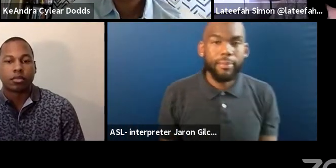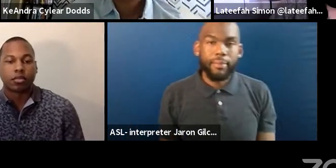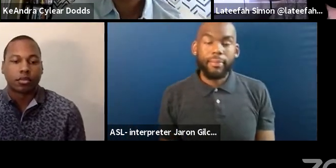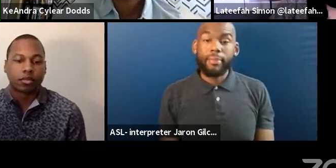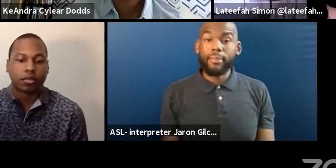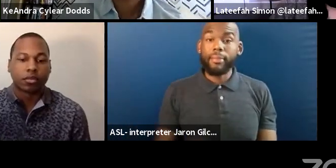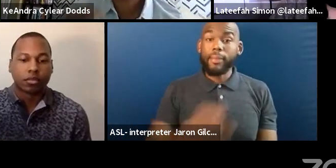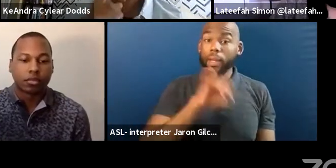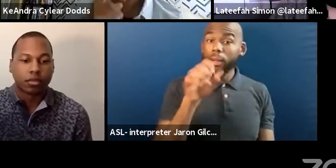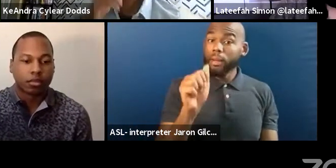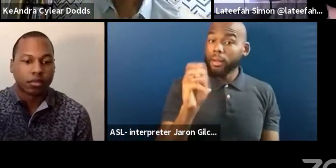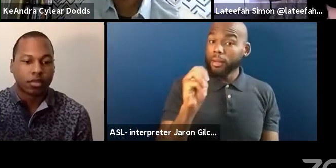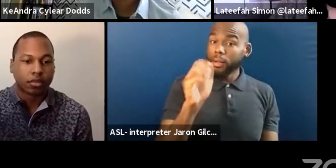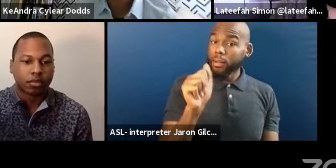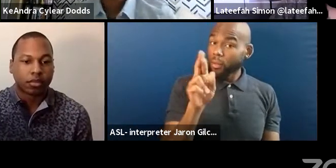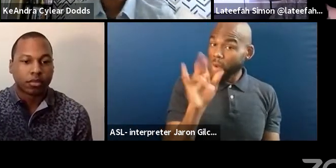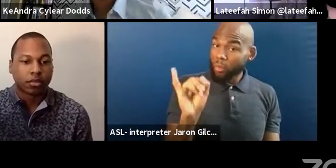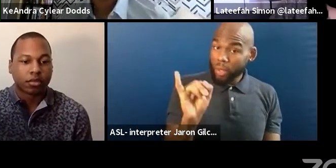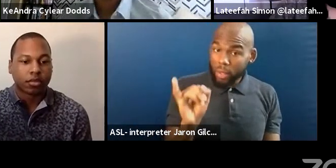Jamario.